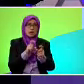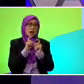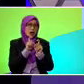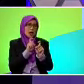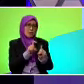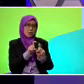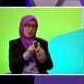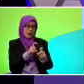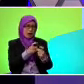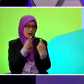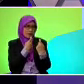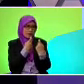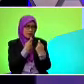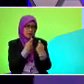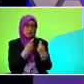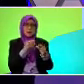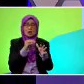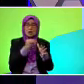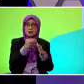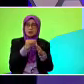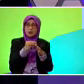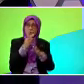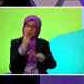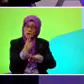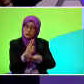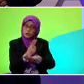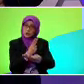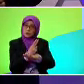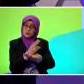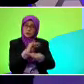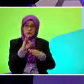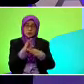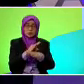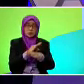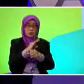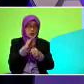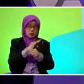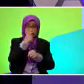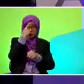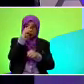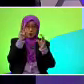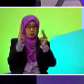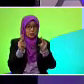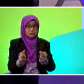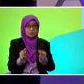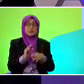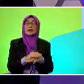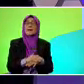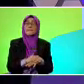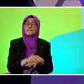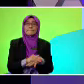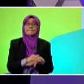is why we need to put on our thinking cap and do a little bit of investigation. So I will explain to